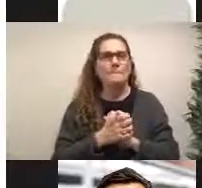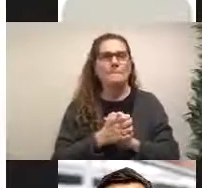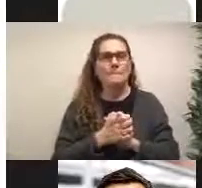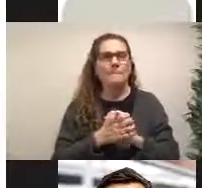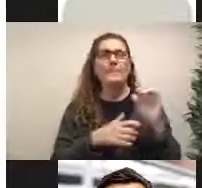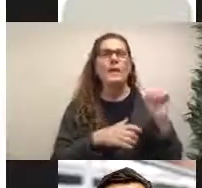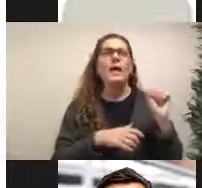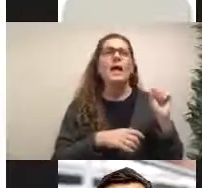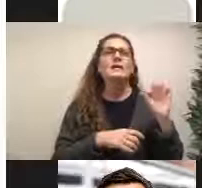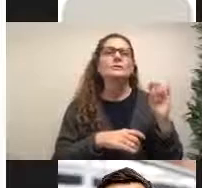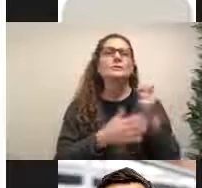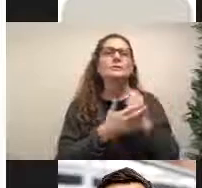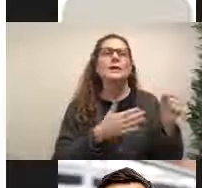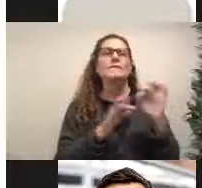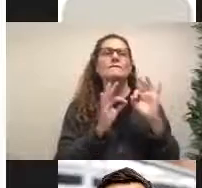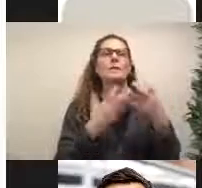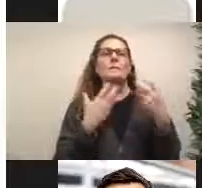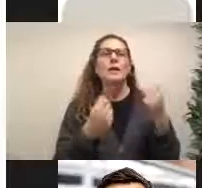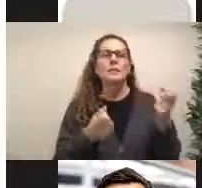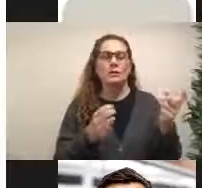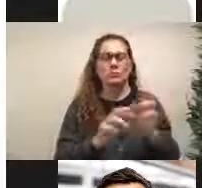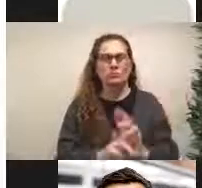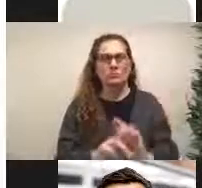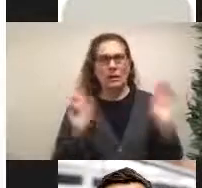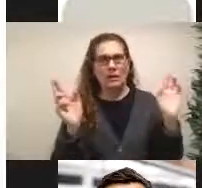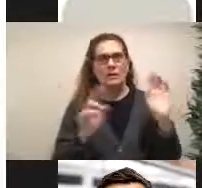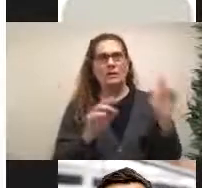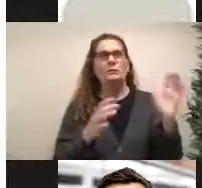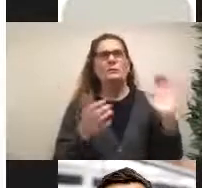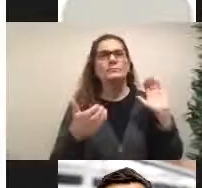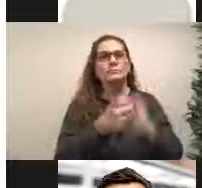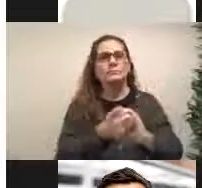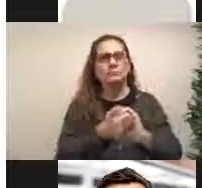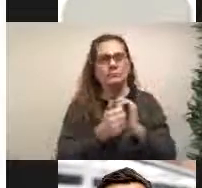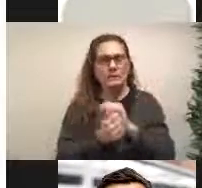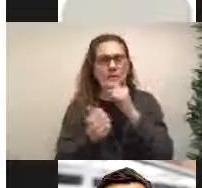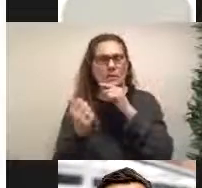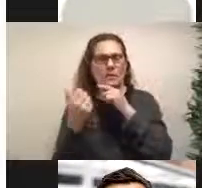in partnership with the health department. A full list of vaccination sites can be found at